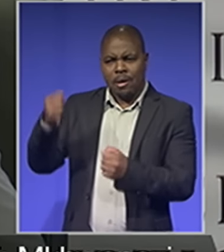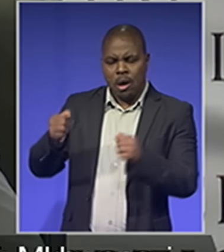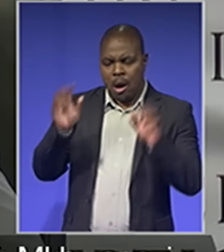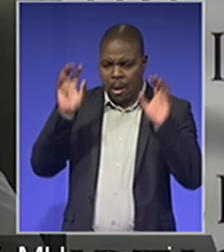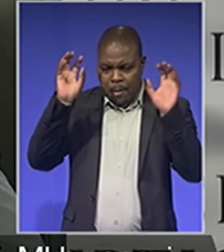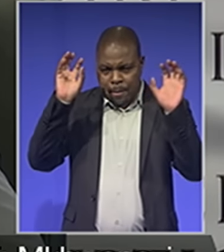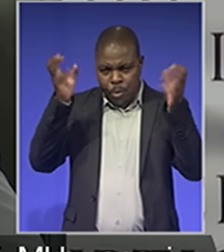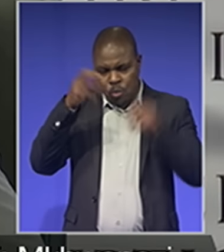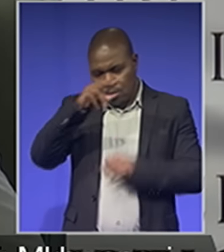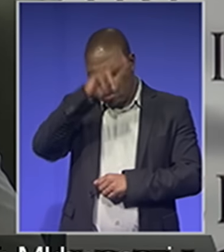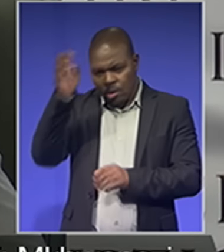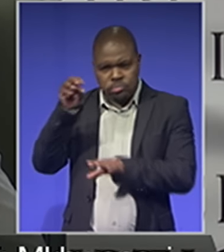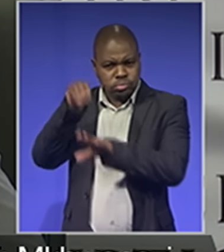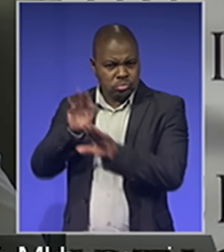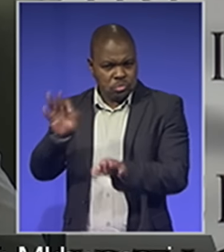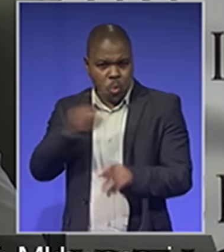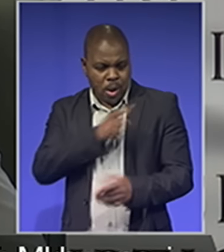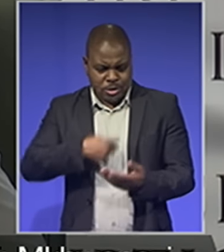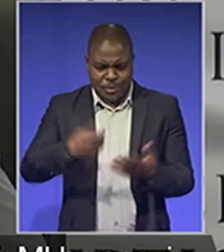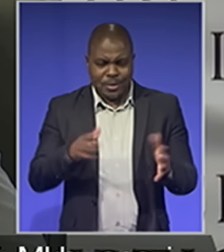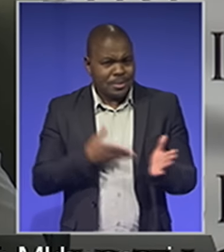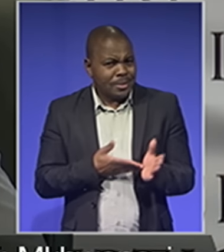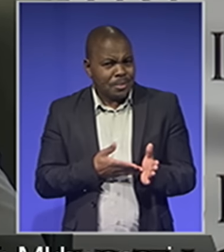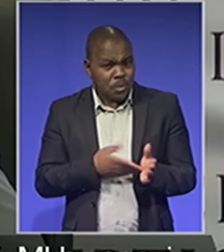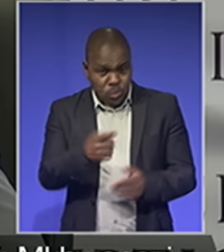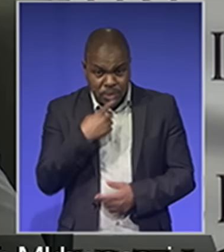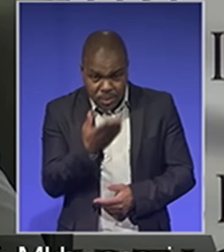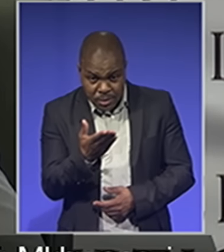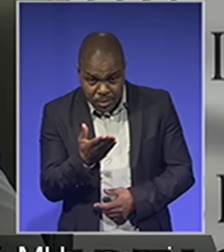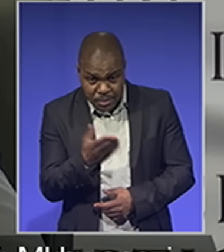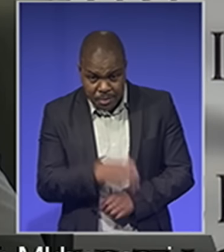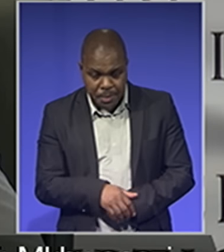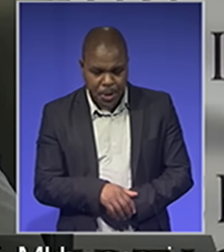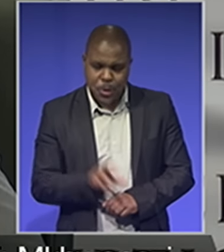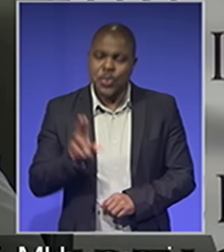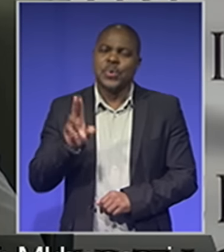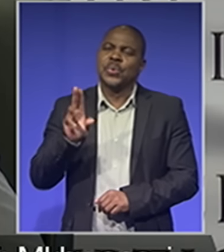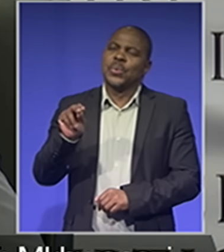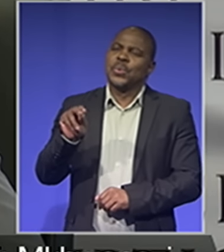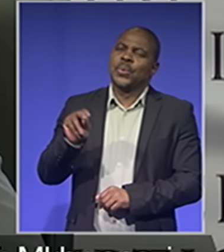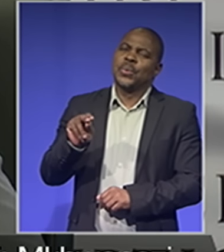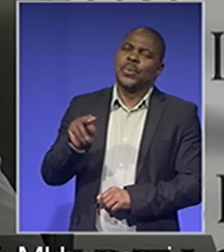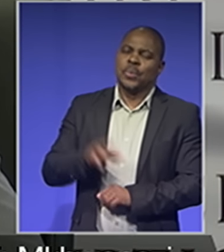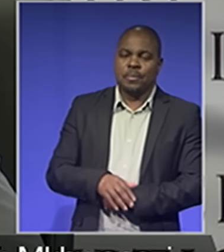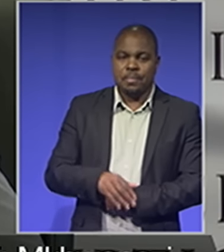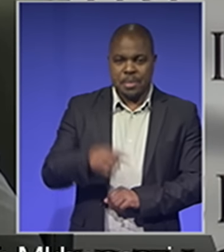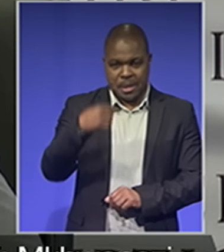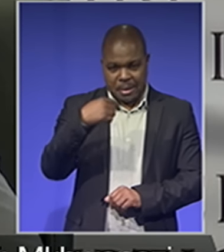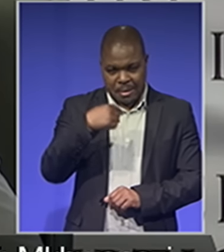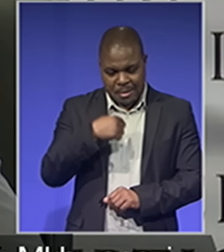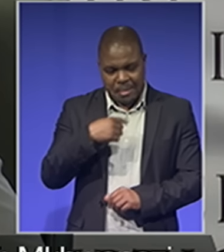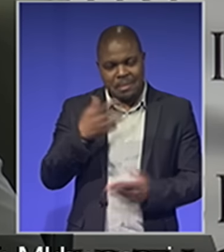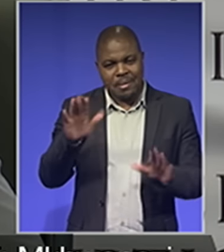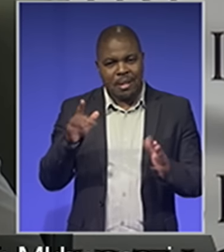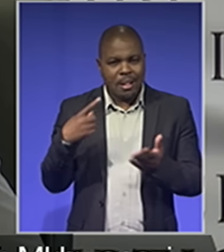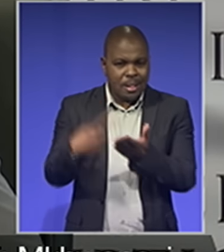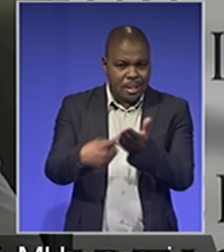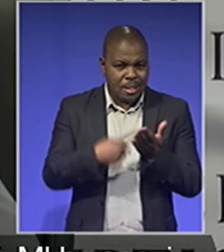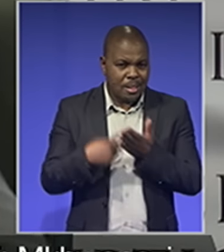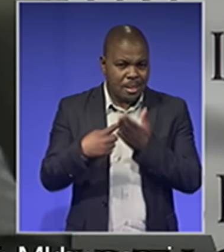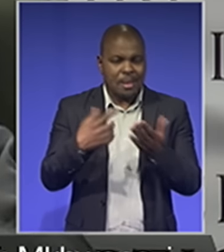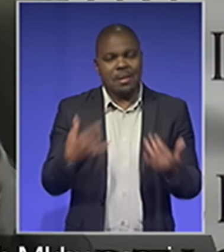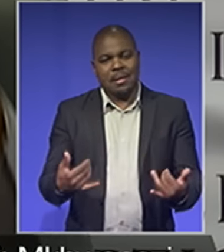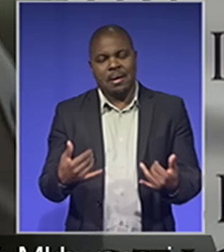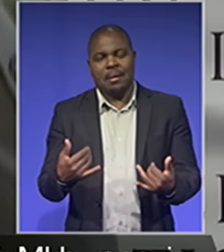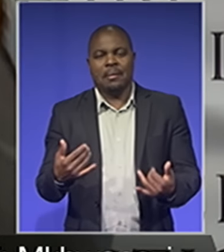because we've all signed. Is that your position about this? Commissioner, now it has been discussed in media, and